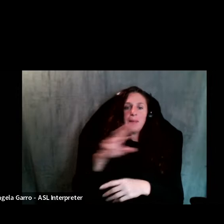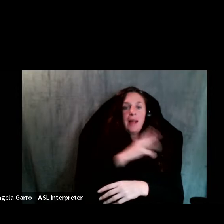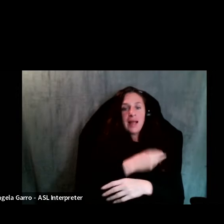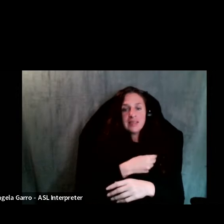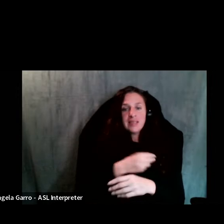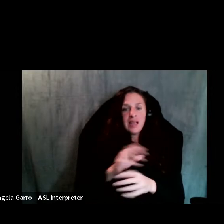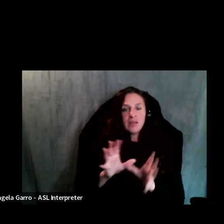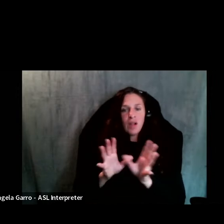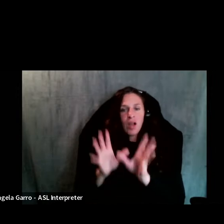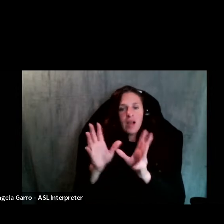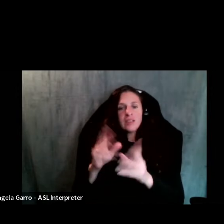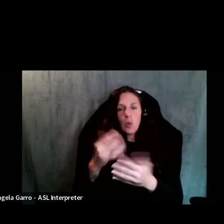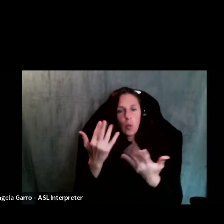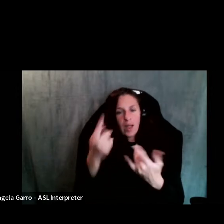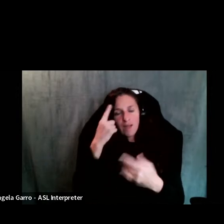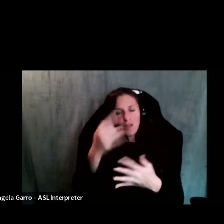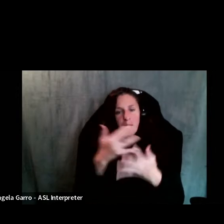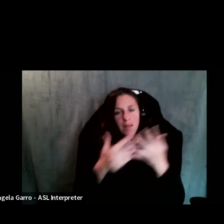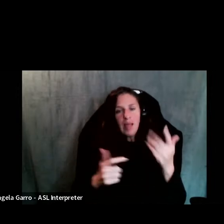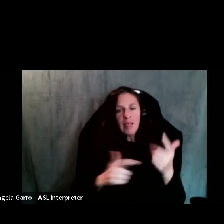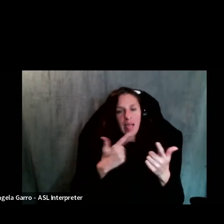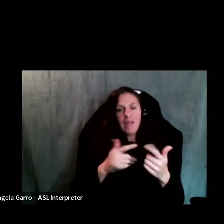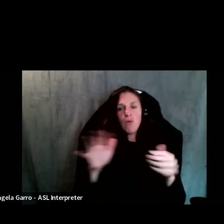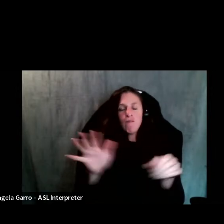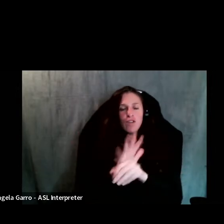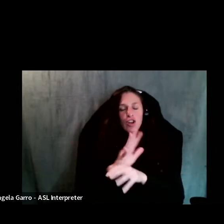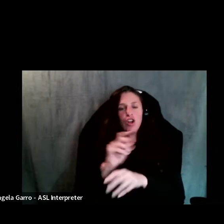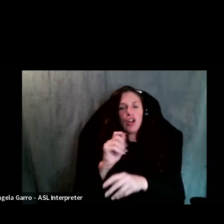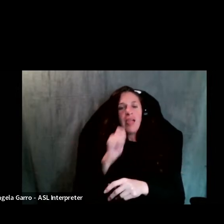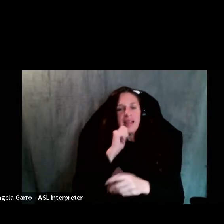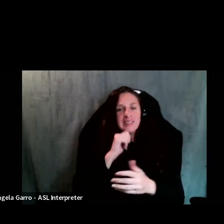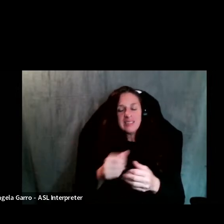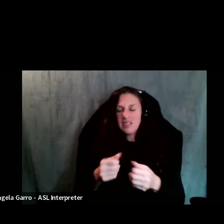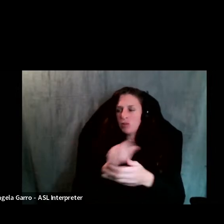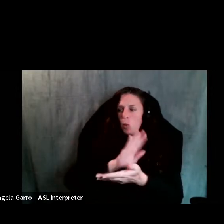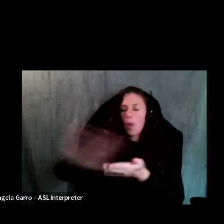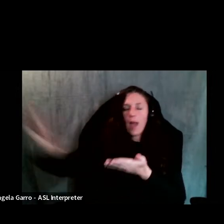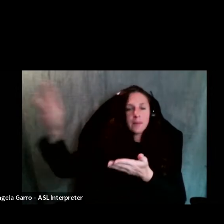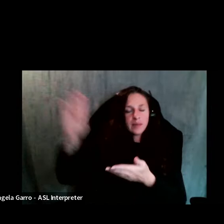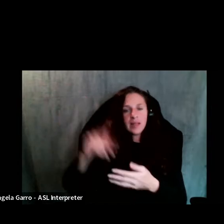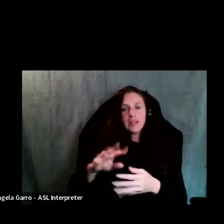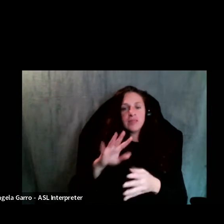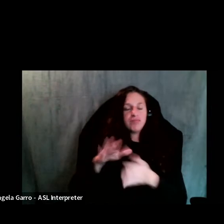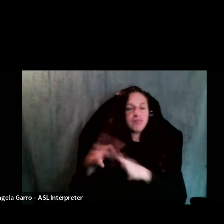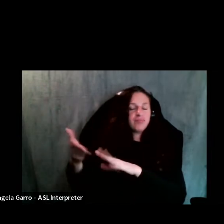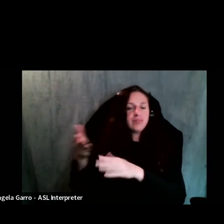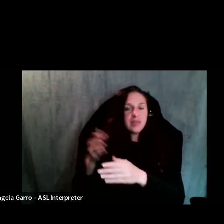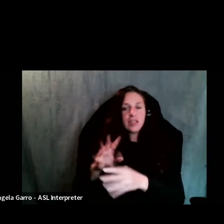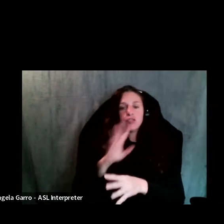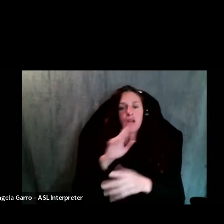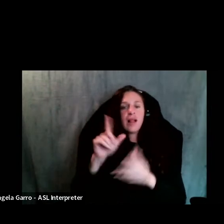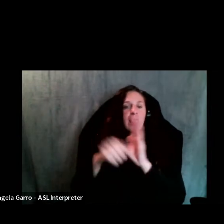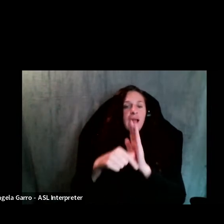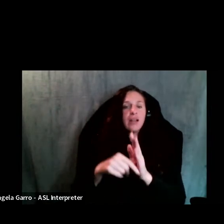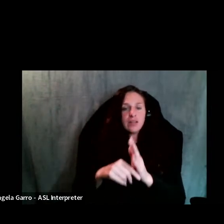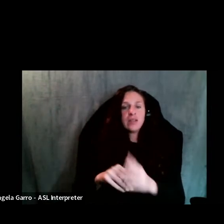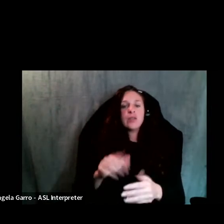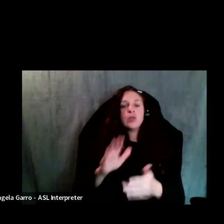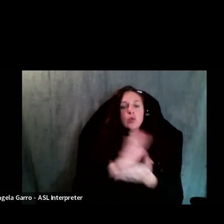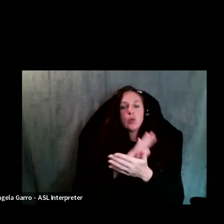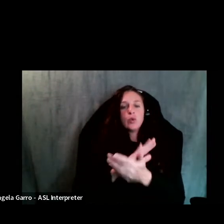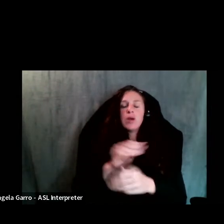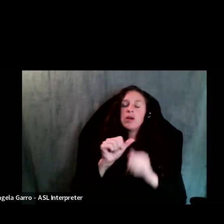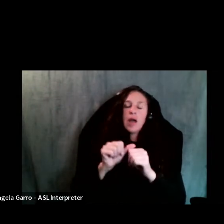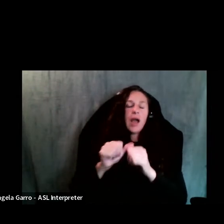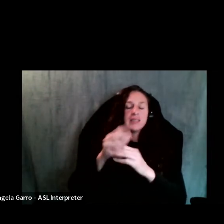and wait for bloodlines and a whole ethnicity be wiped out in front of us and then sob about it later. The school has constantly silenced Middle Eastern